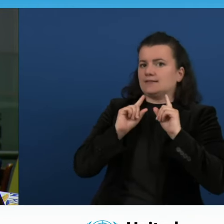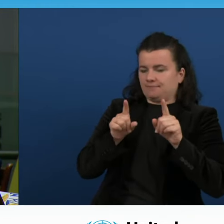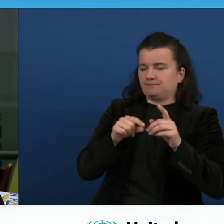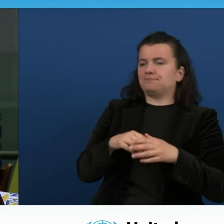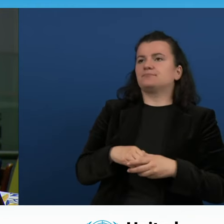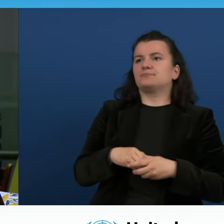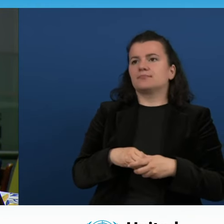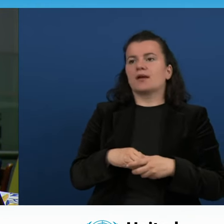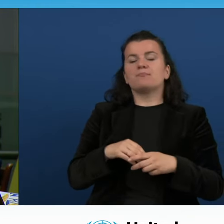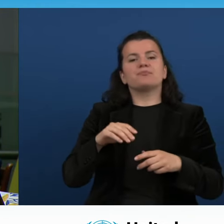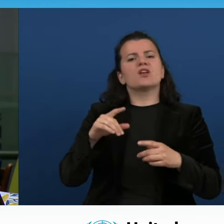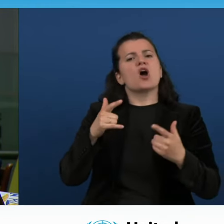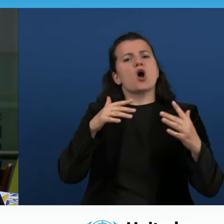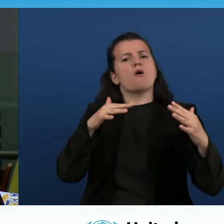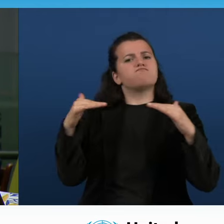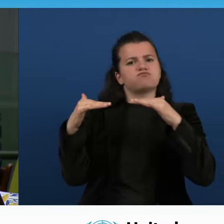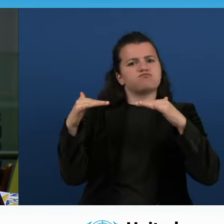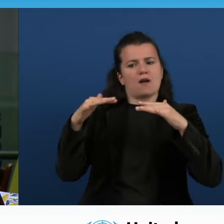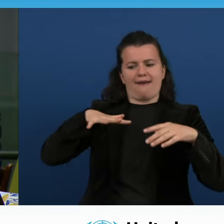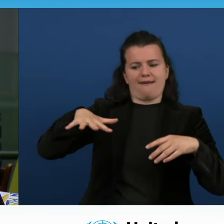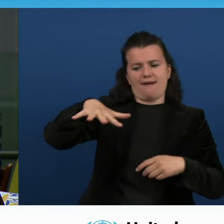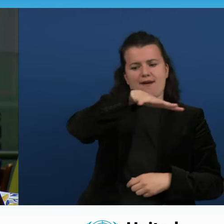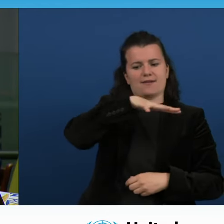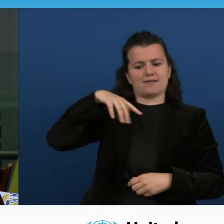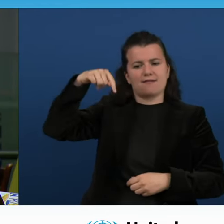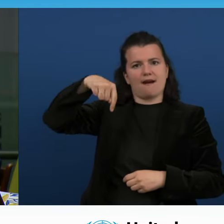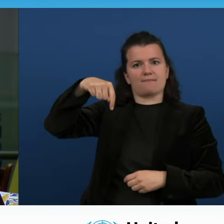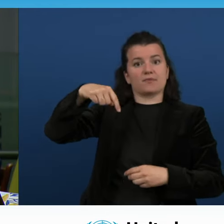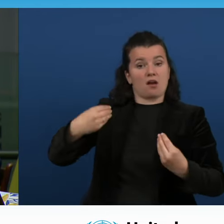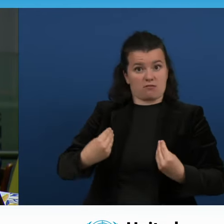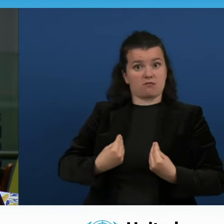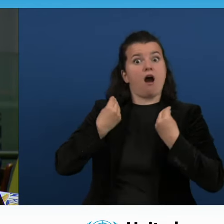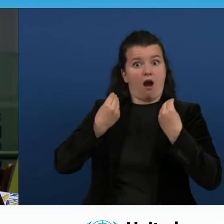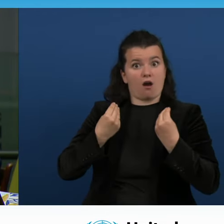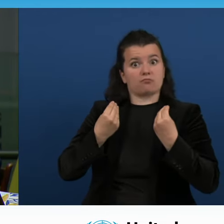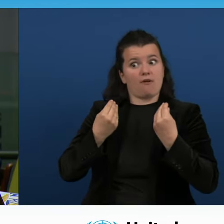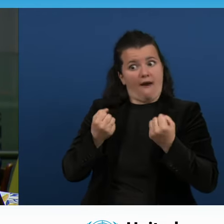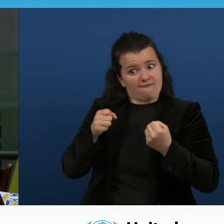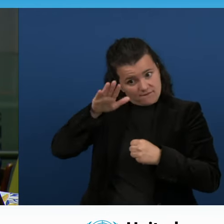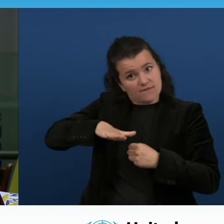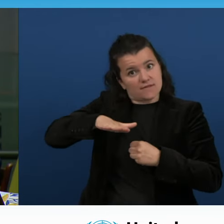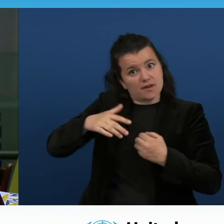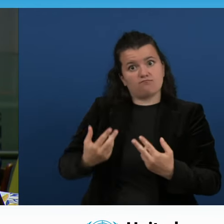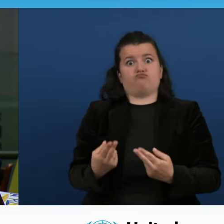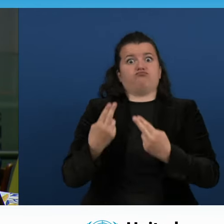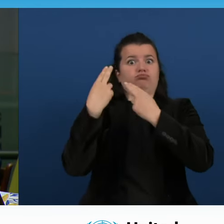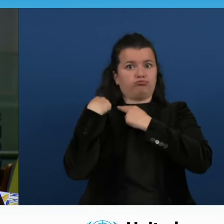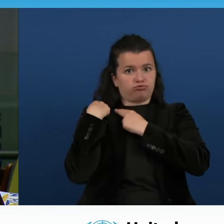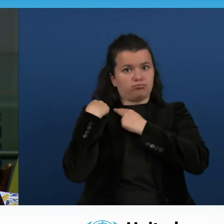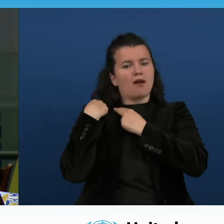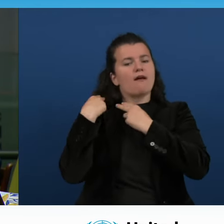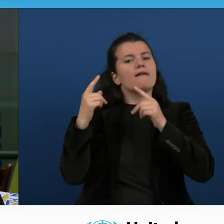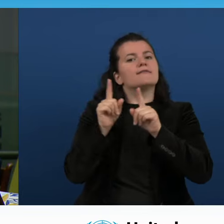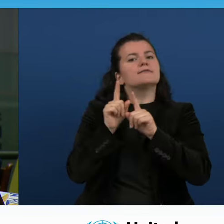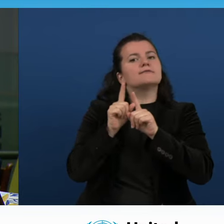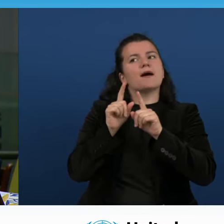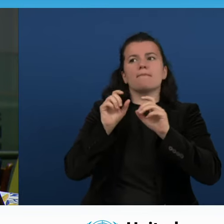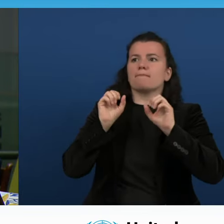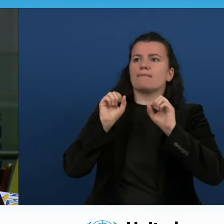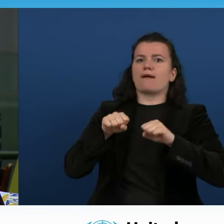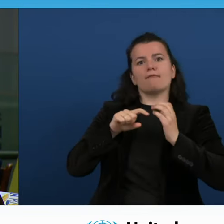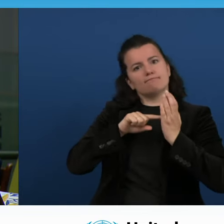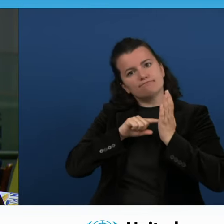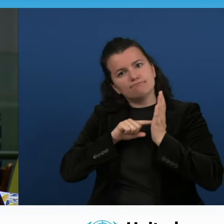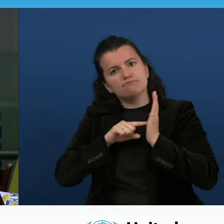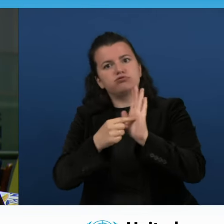acknowledging the incredible and the important role young people have continued to play as promoters and as